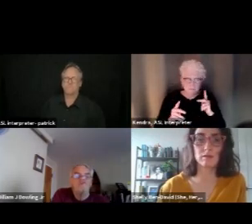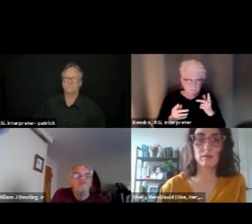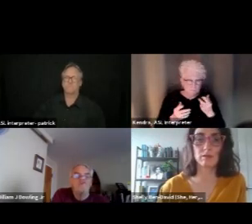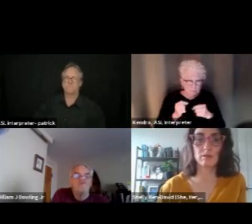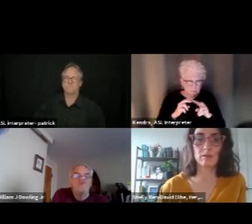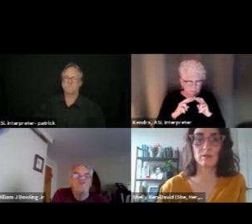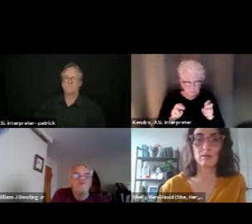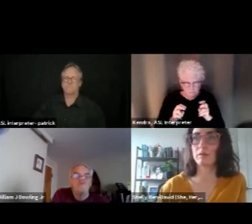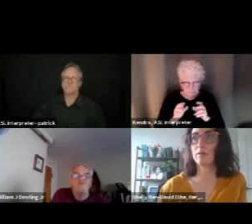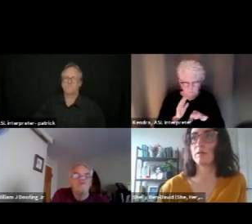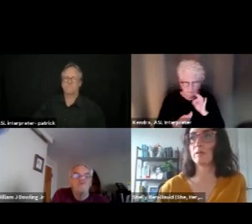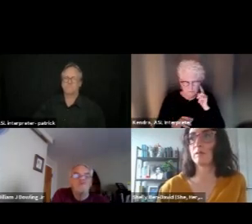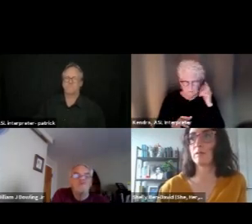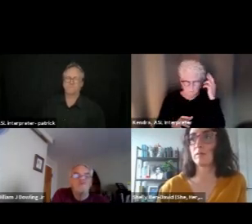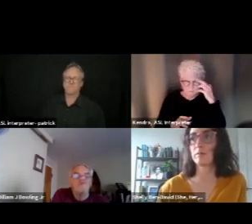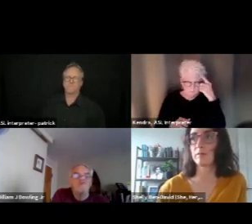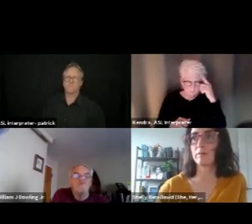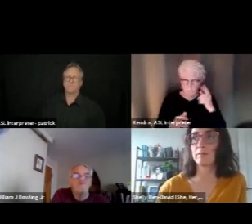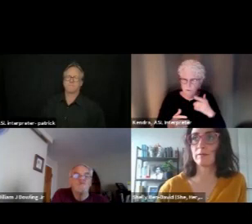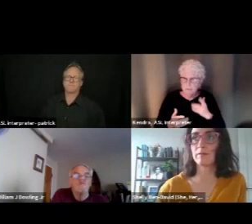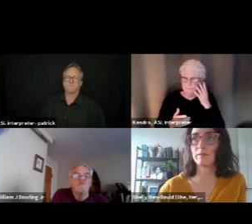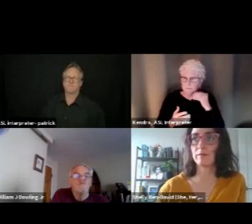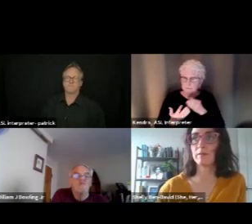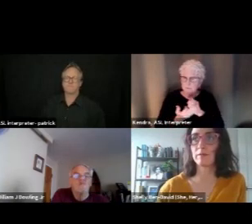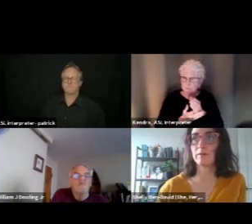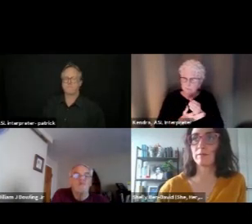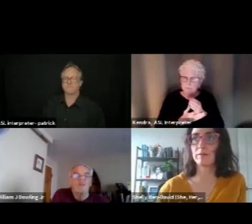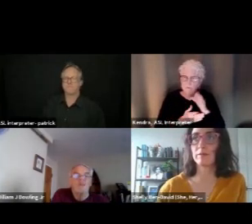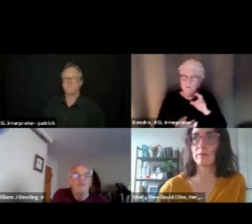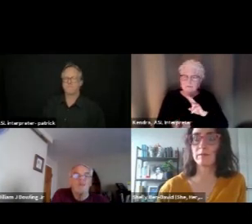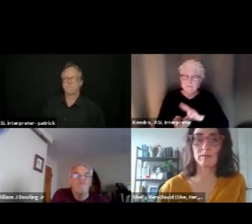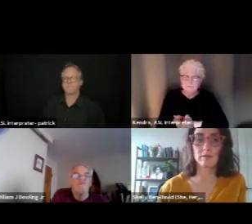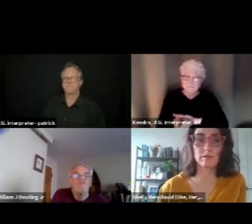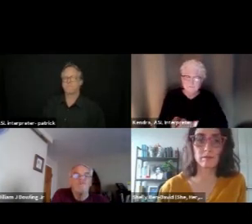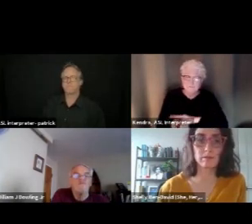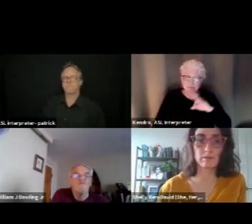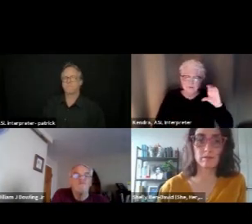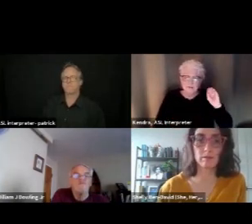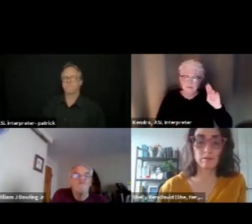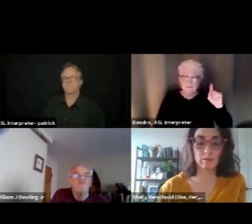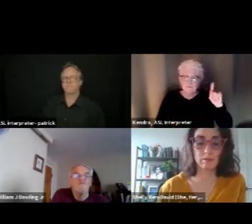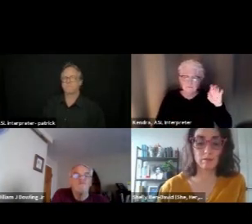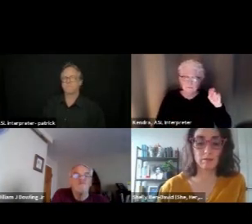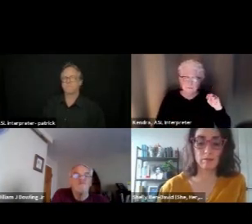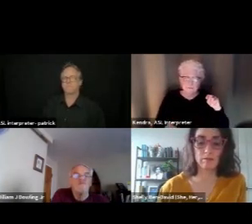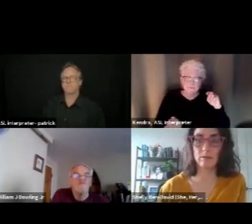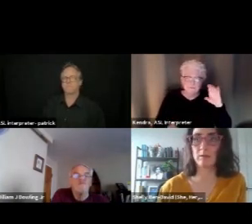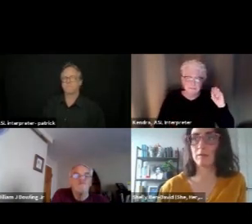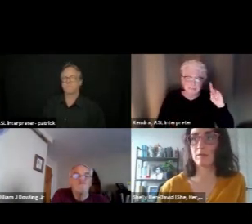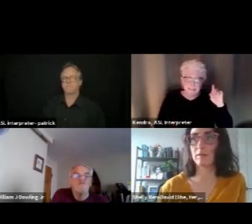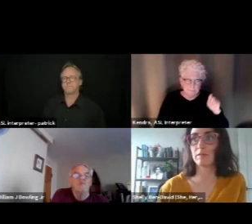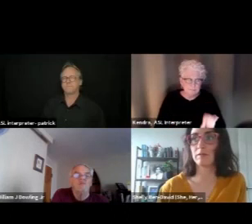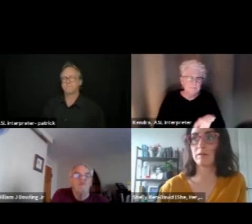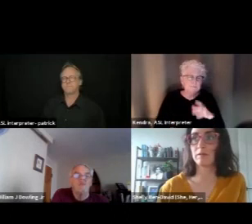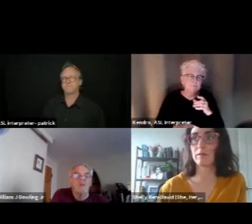In addition, cognitive psychology, as you could see, played an important role. I wanted to highlight that both